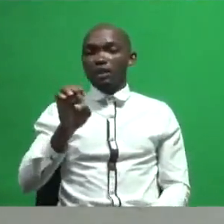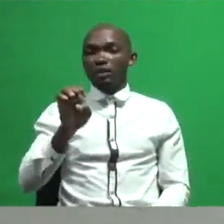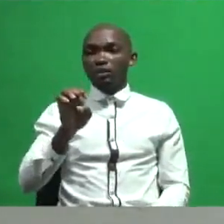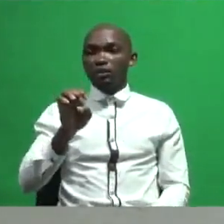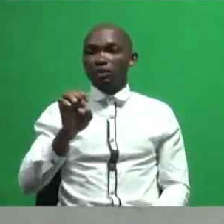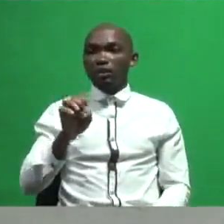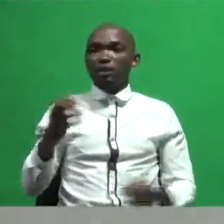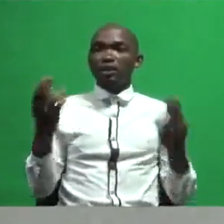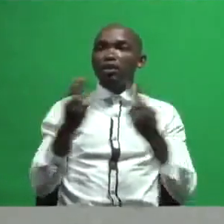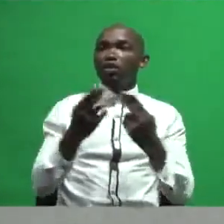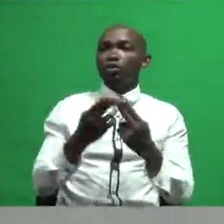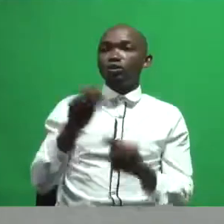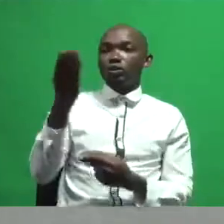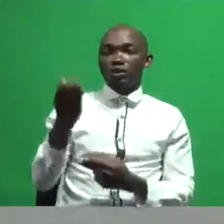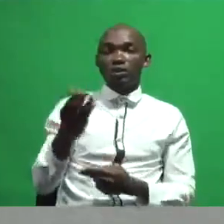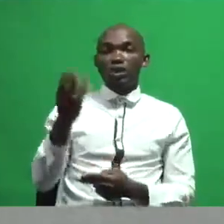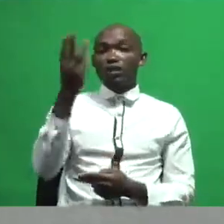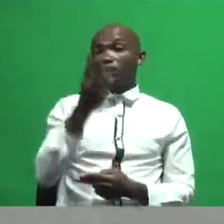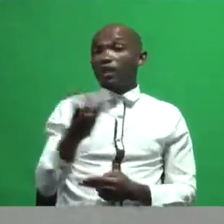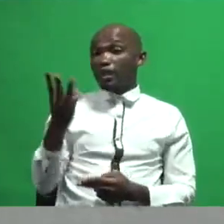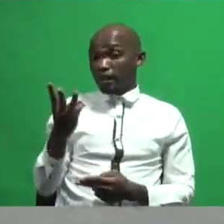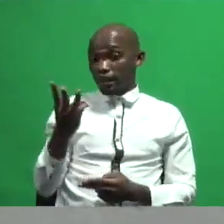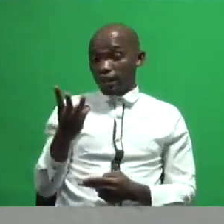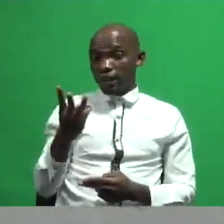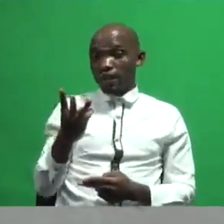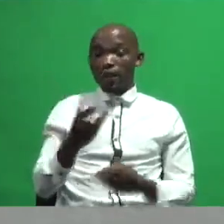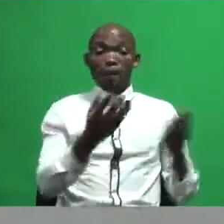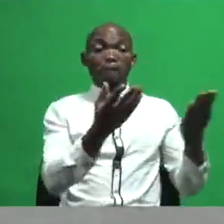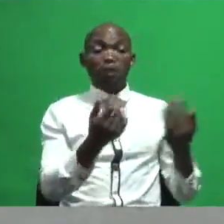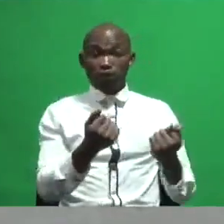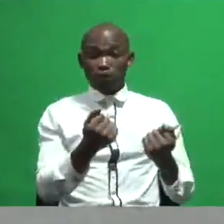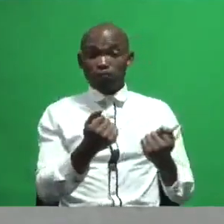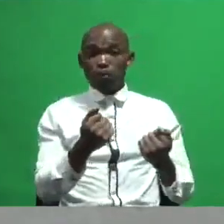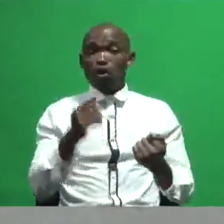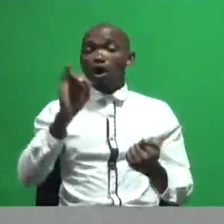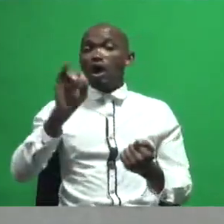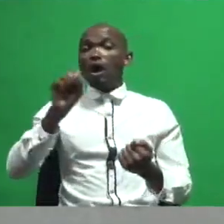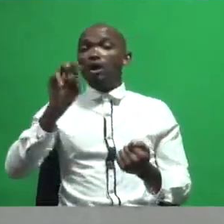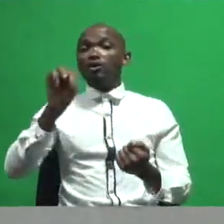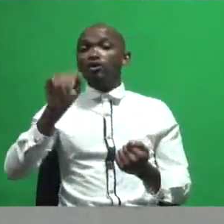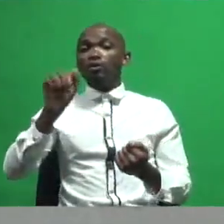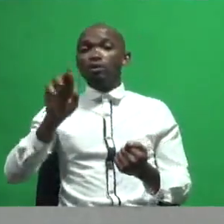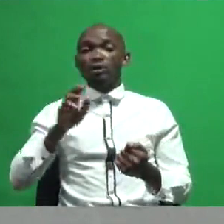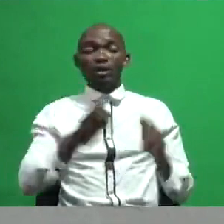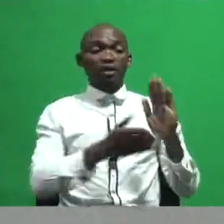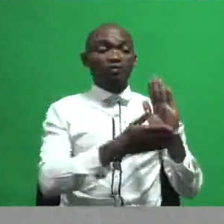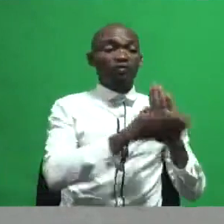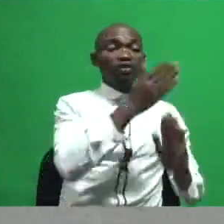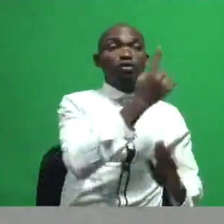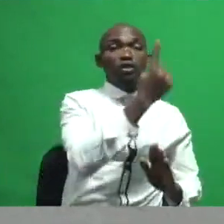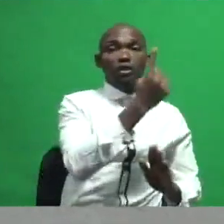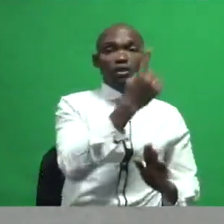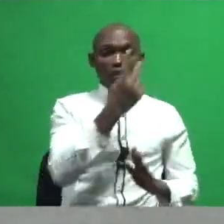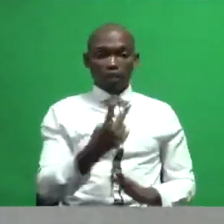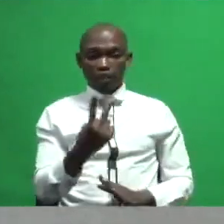2-methyl propane. And also we have 3 possible isomers from pentane, in which the first one is this